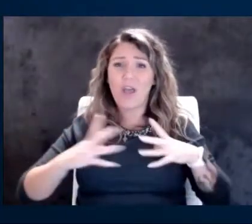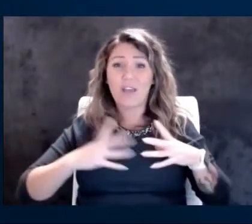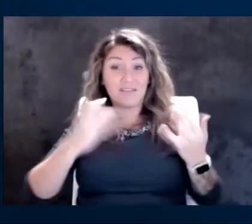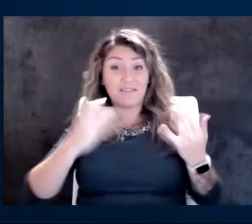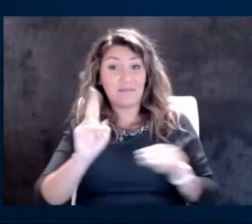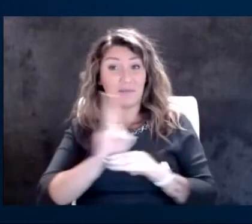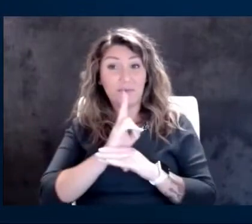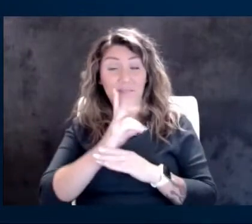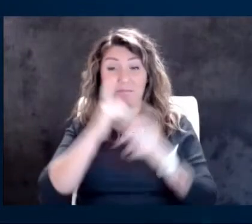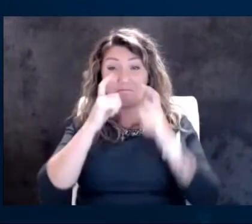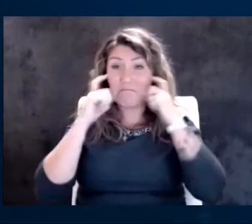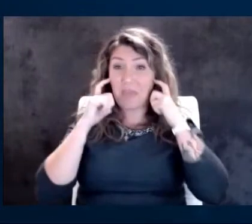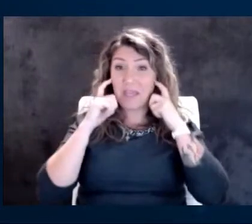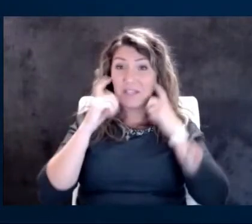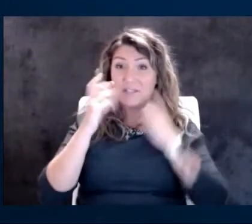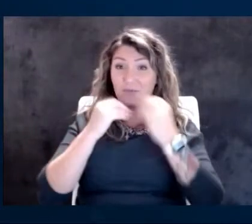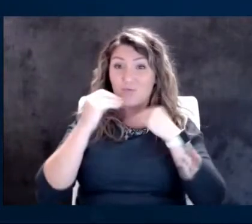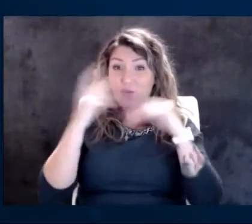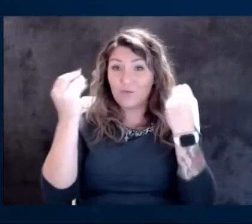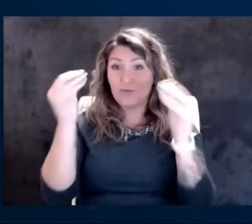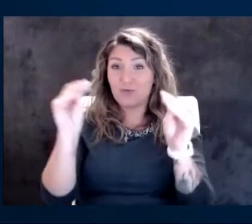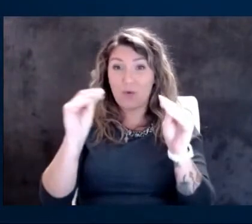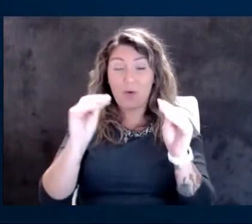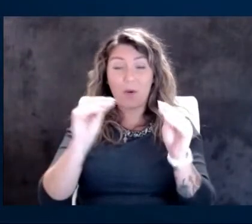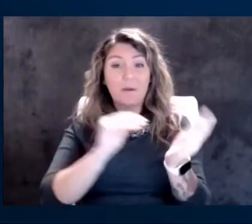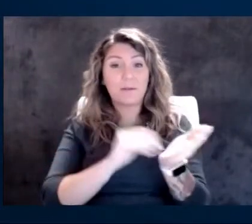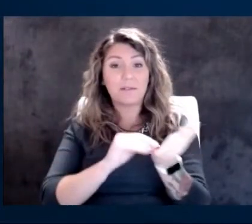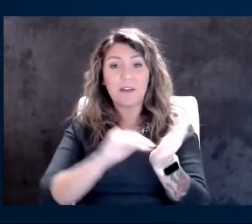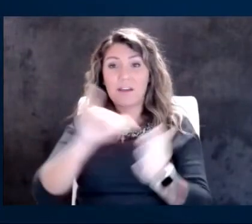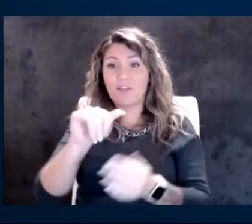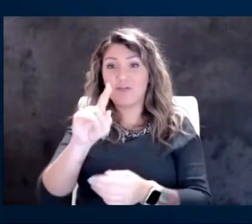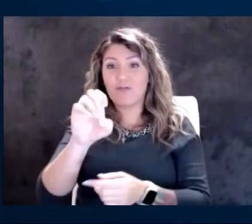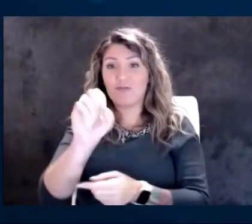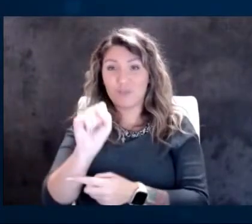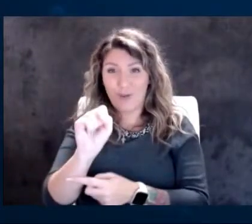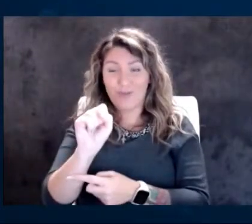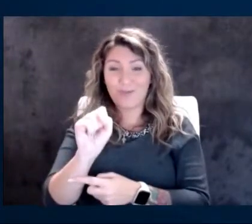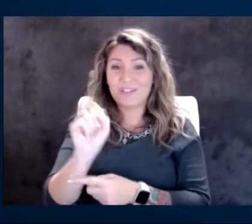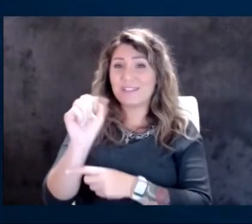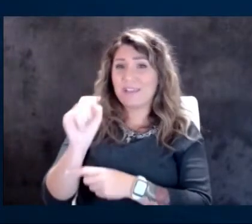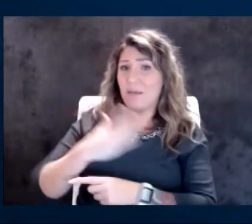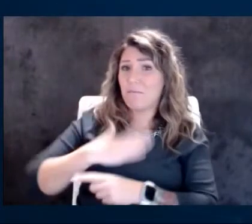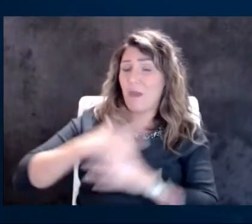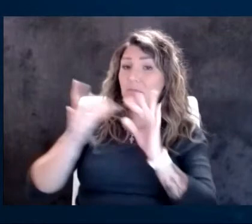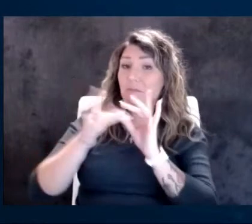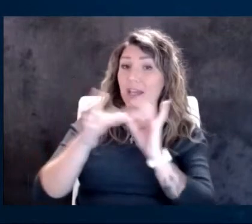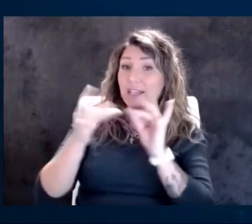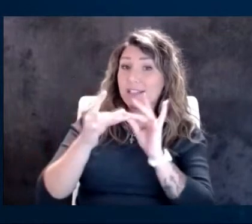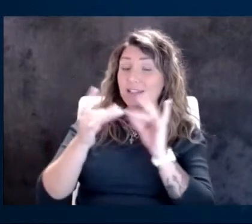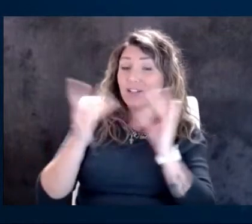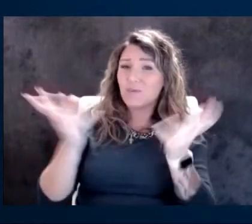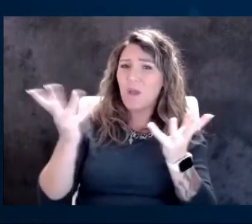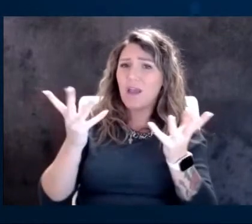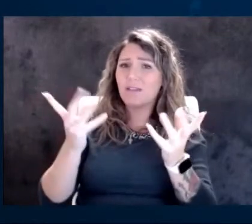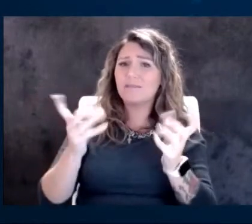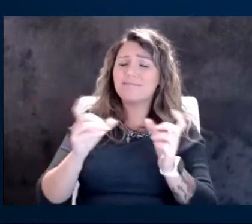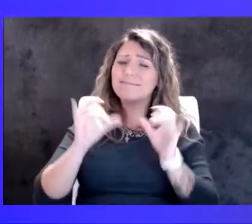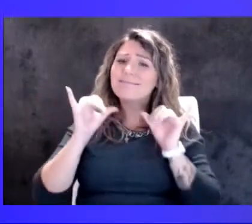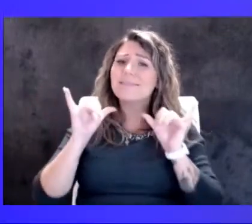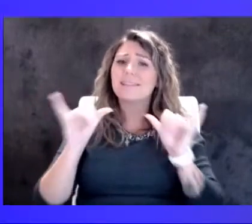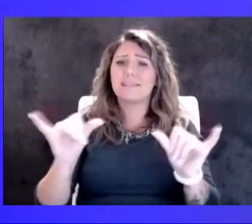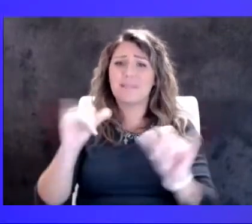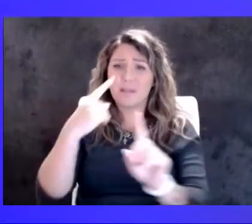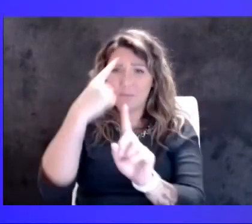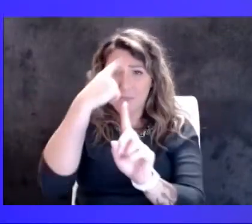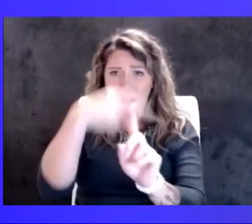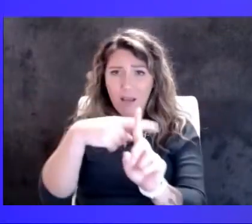store. Dr. Jones. Yeah, I think, my message would be just to stay vigilant. We are still in